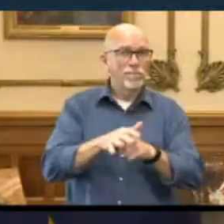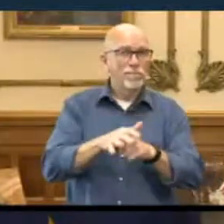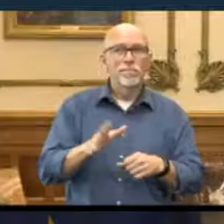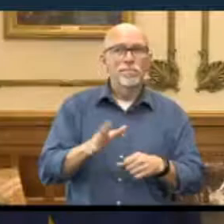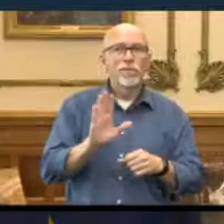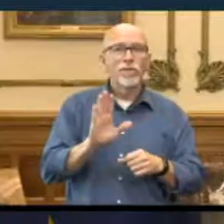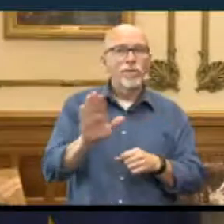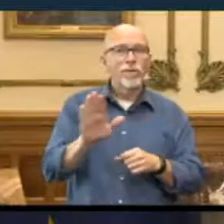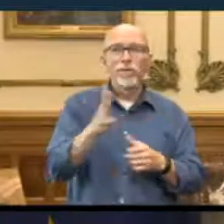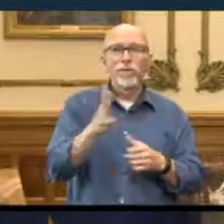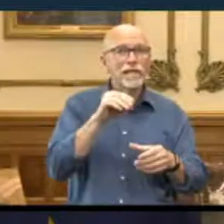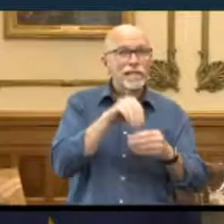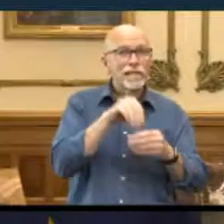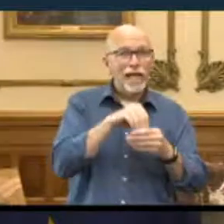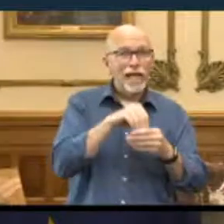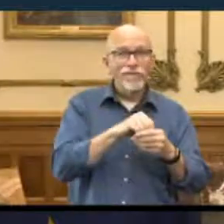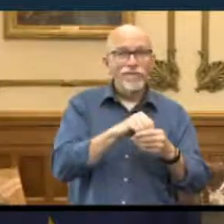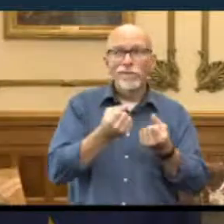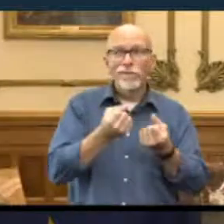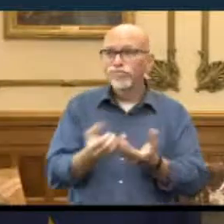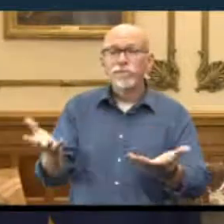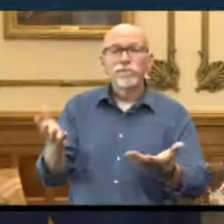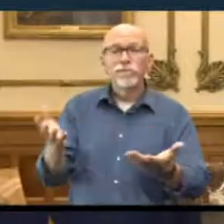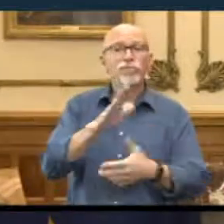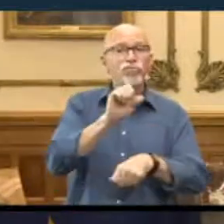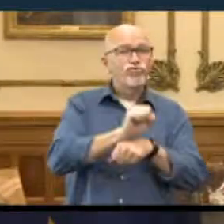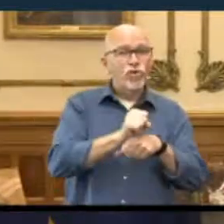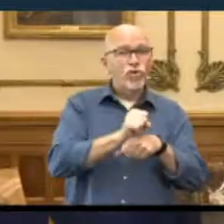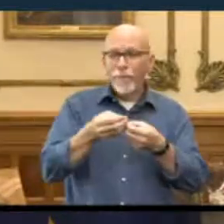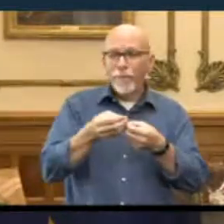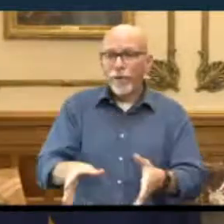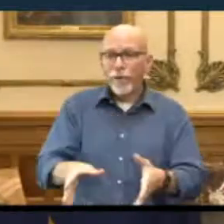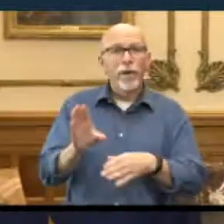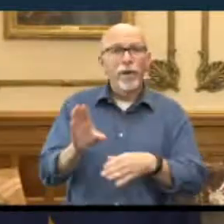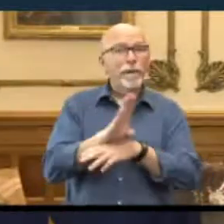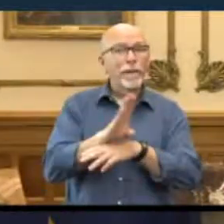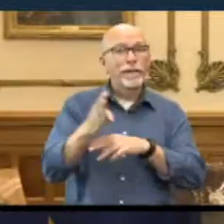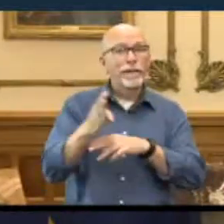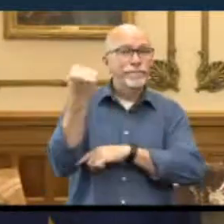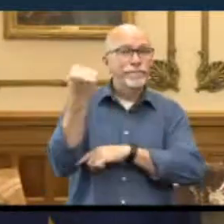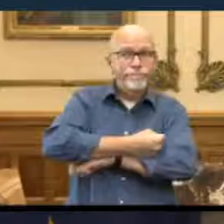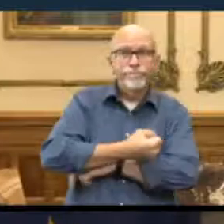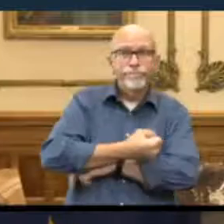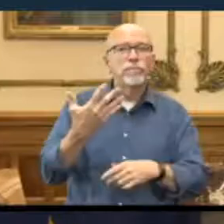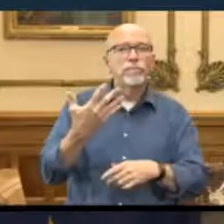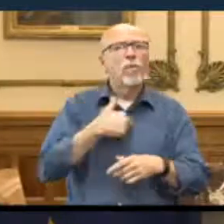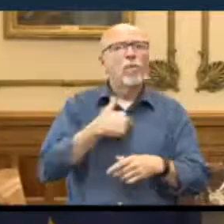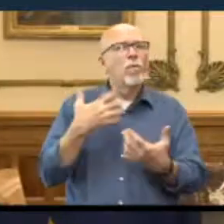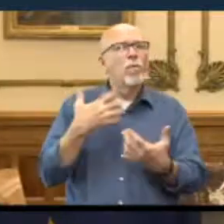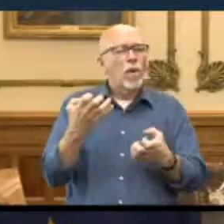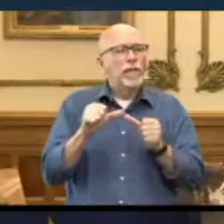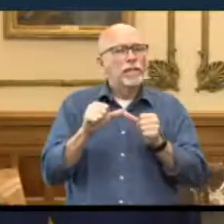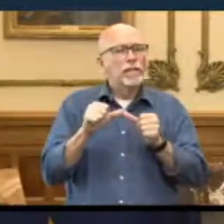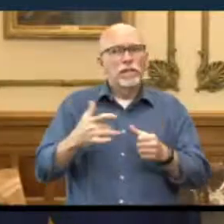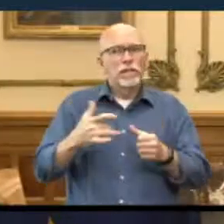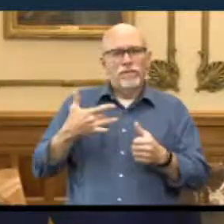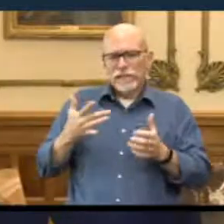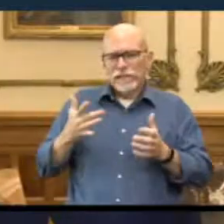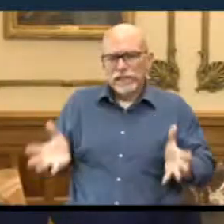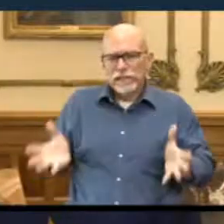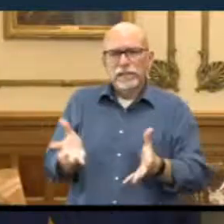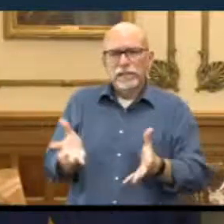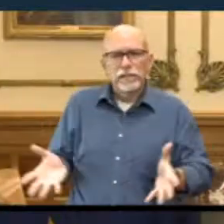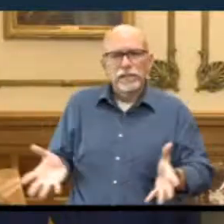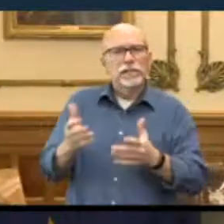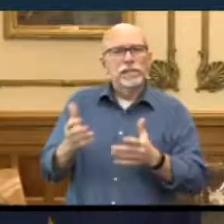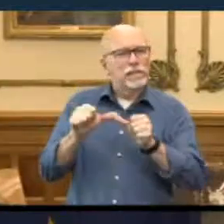their savings, their job, their business, that we continue to feel the pressure to keep crushing it on our